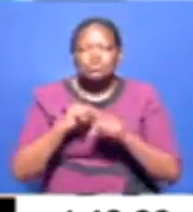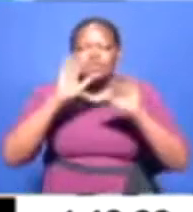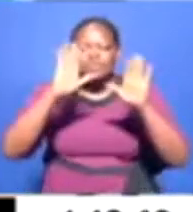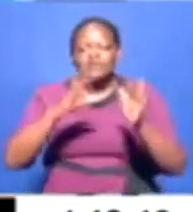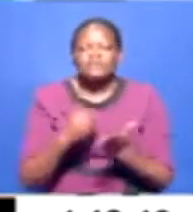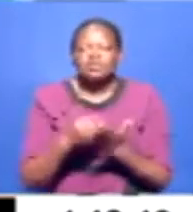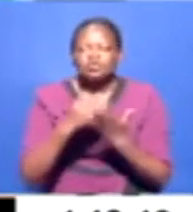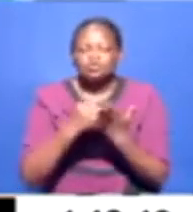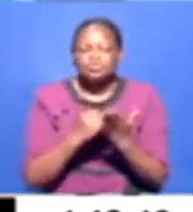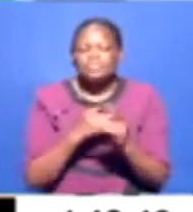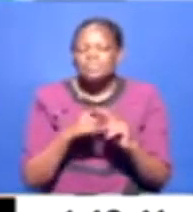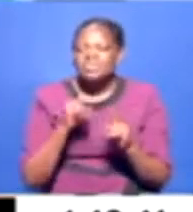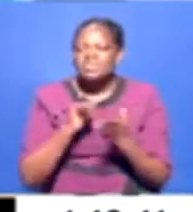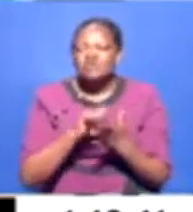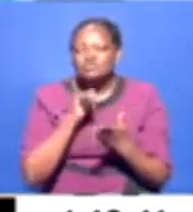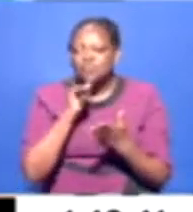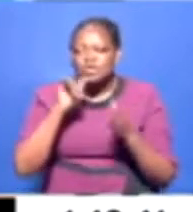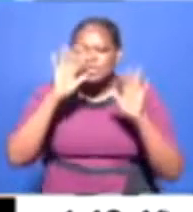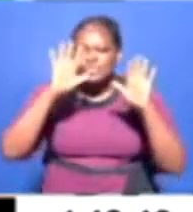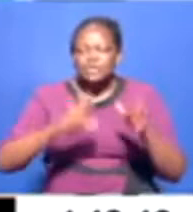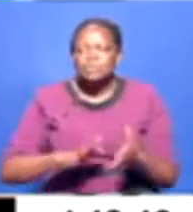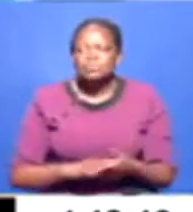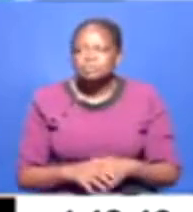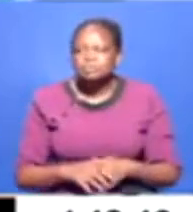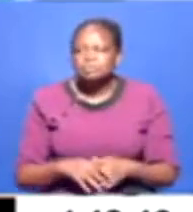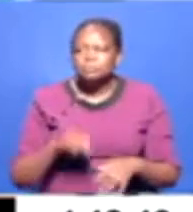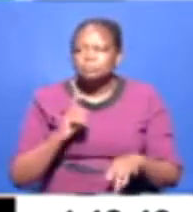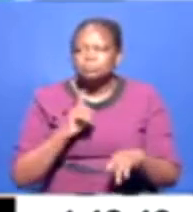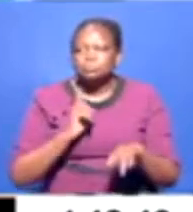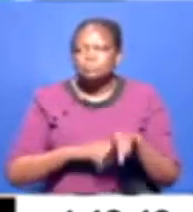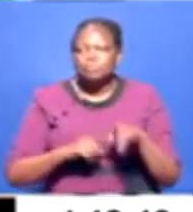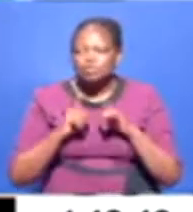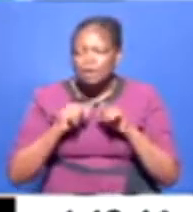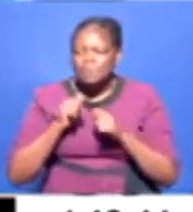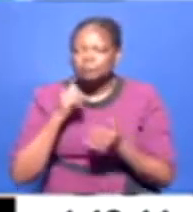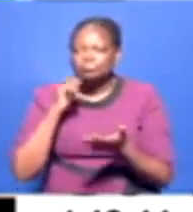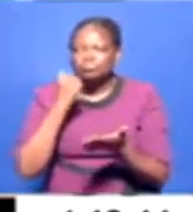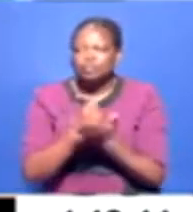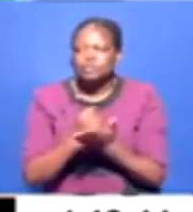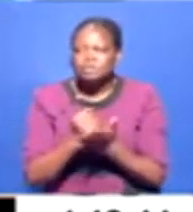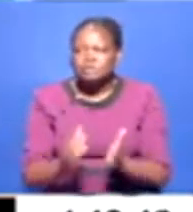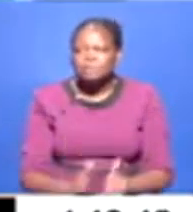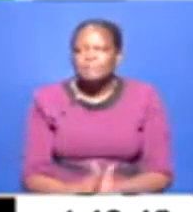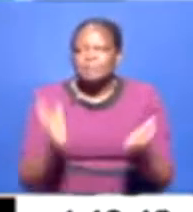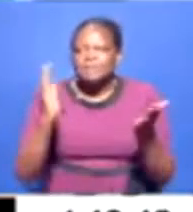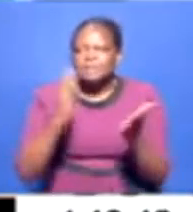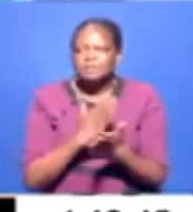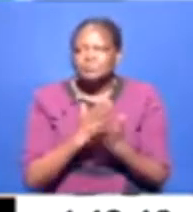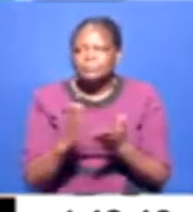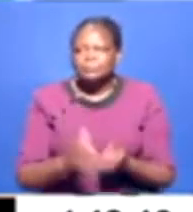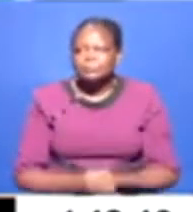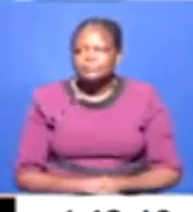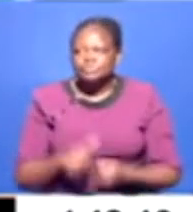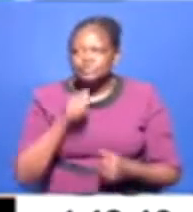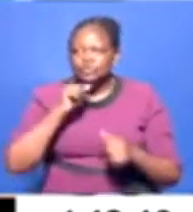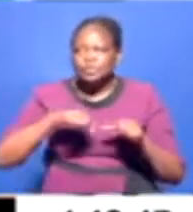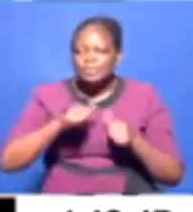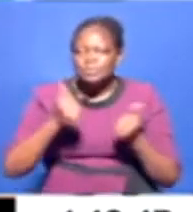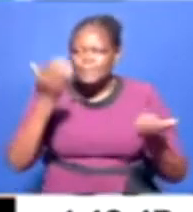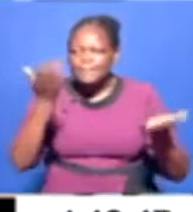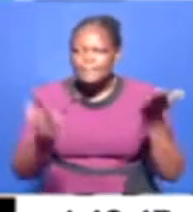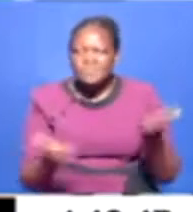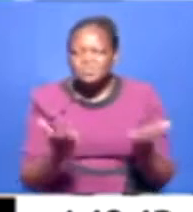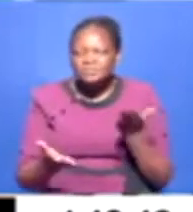not the most important thing when it comes to auditing the public sector. It is not about balancing of